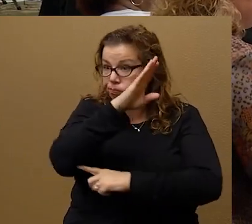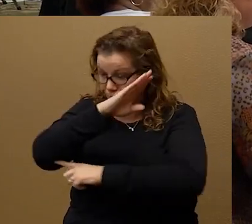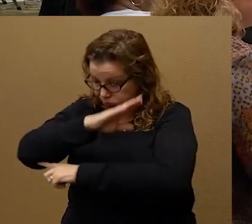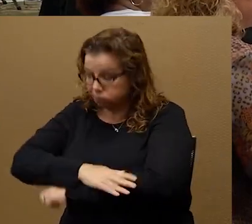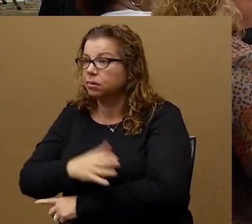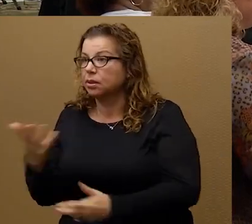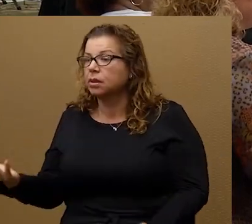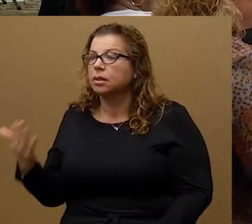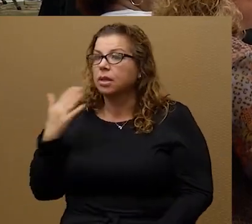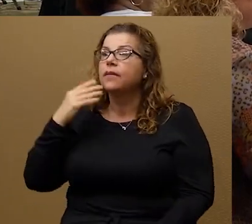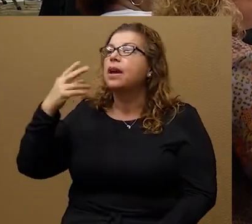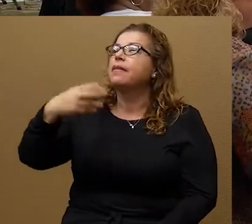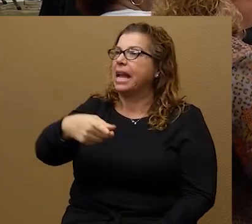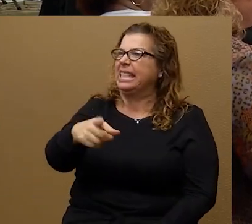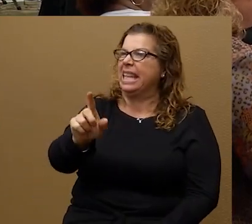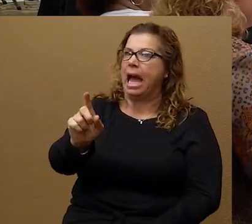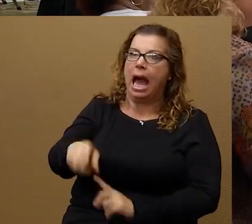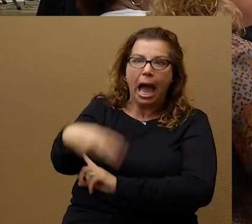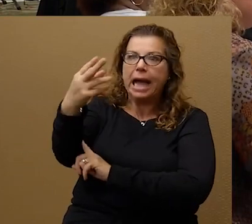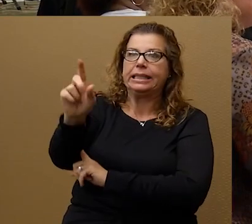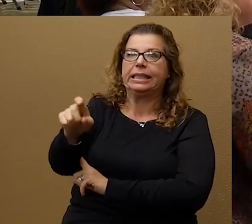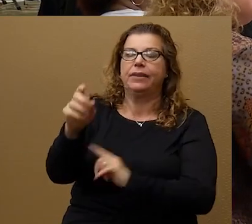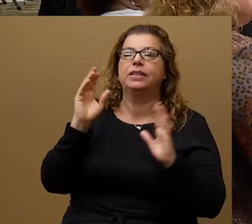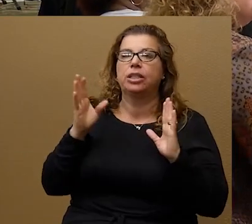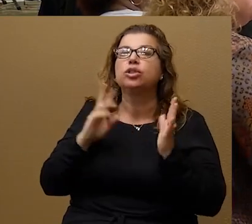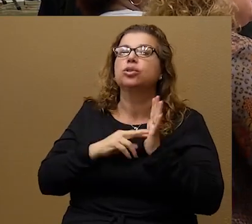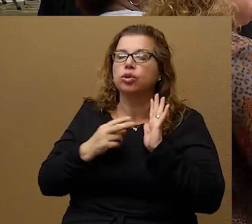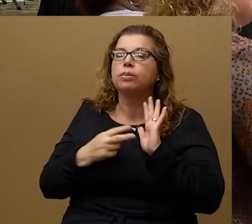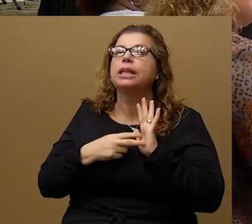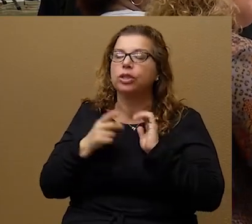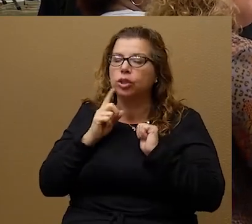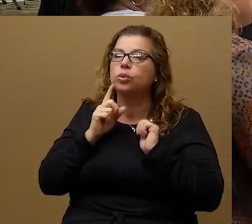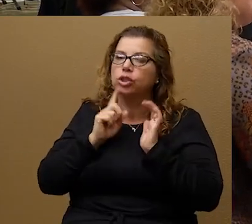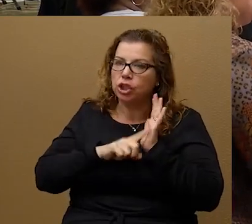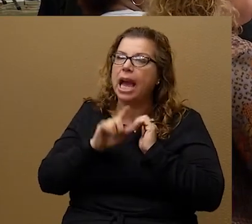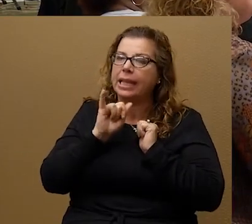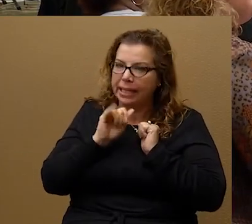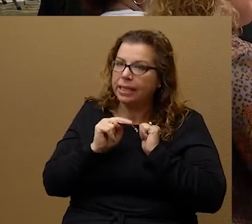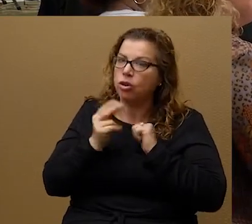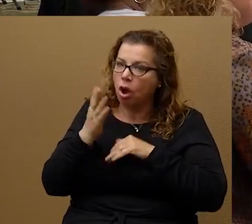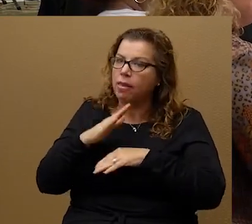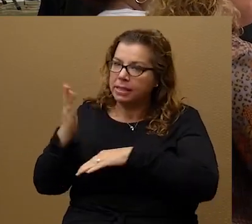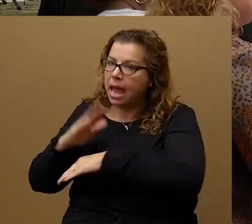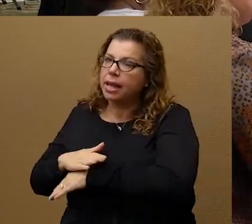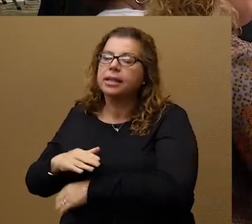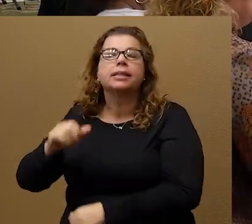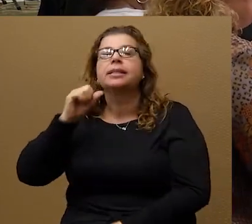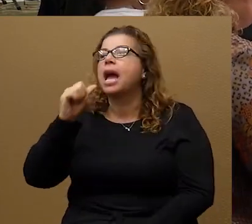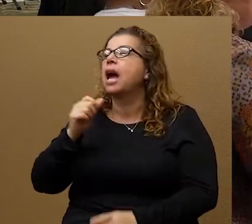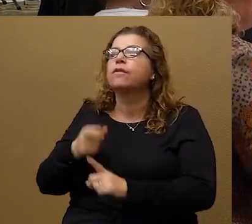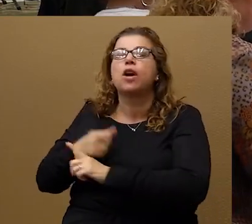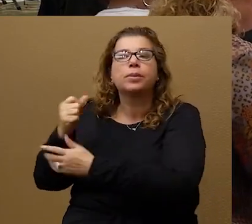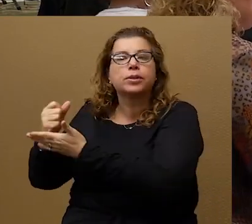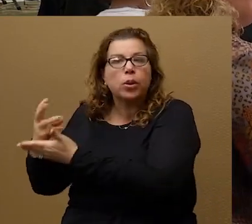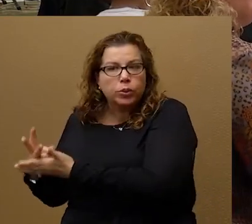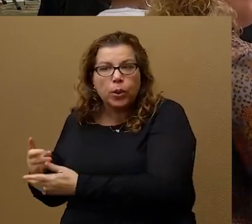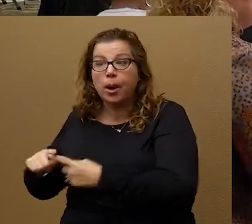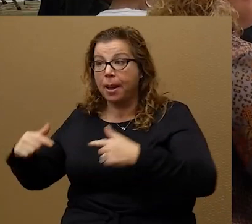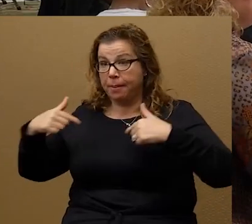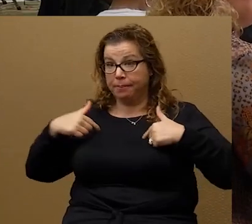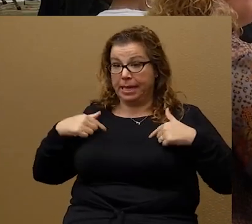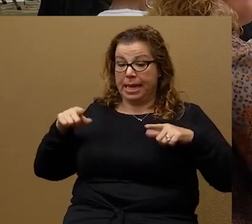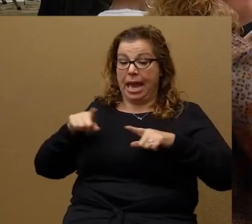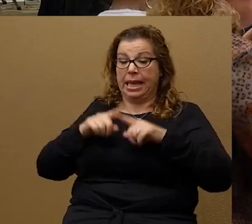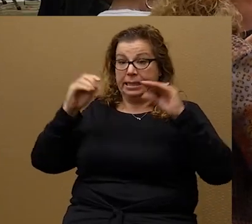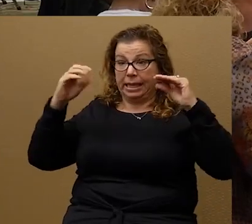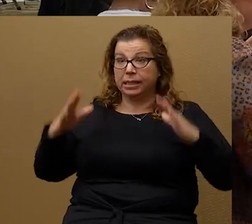would want to have the checking in and checking out throughout the day. Not necessarily going back to the social worker, but even just from the teacher, every half hour, at the end of